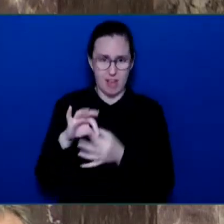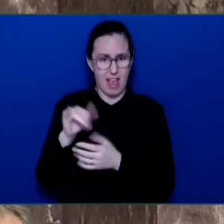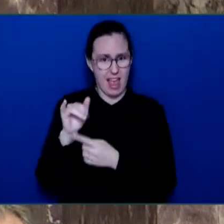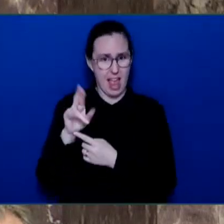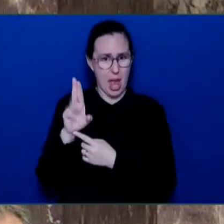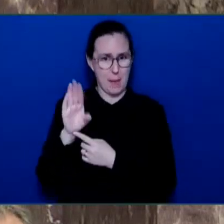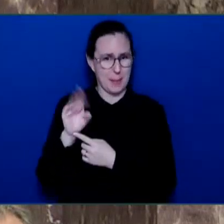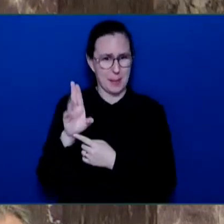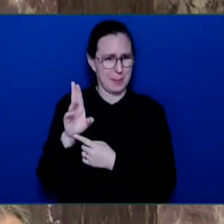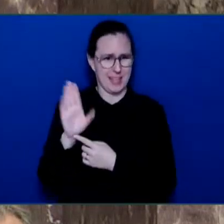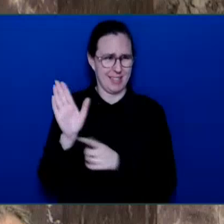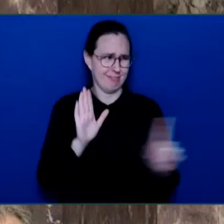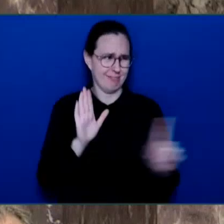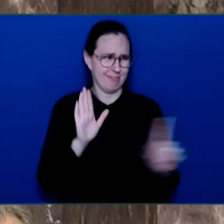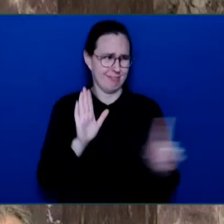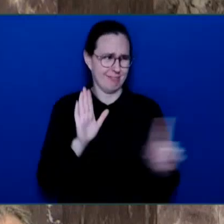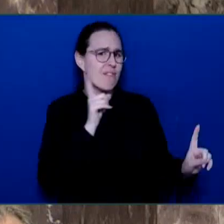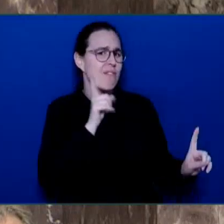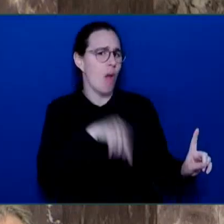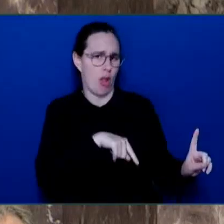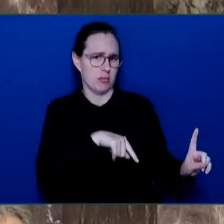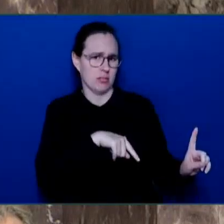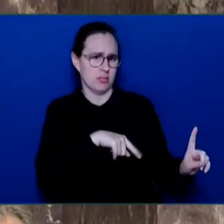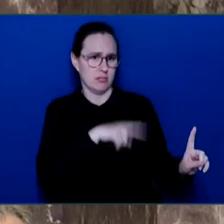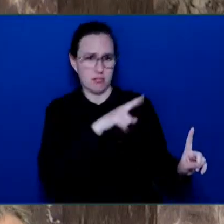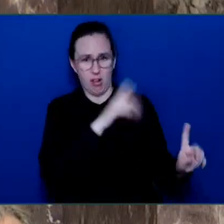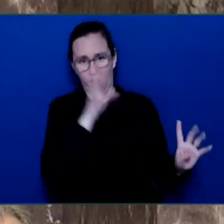territories here, Honourable Speaker. Shows you how much they're talking